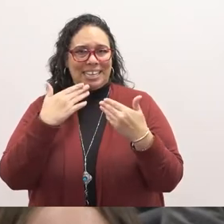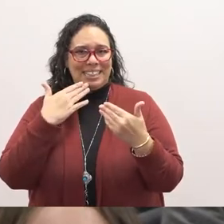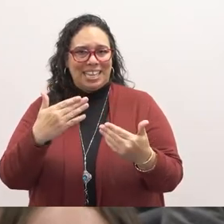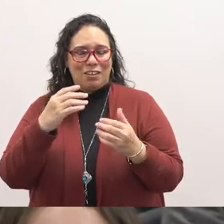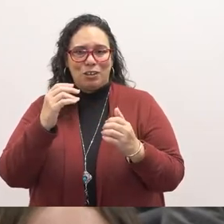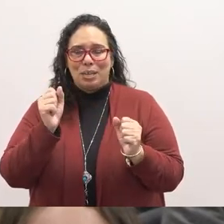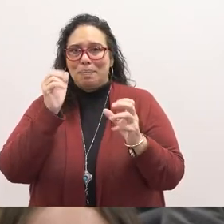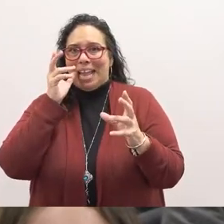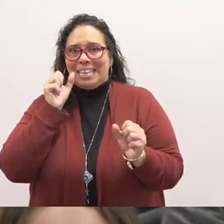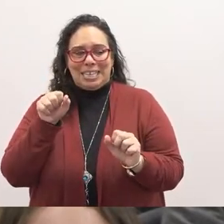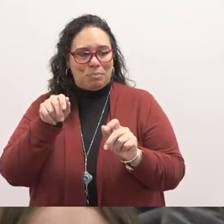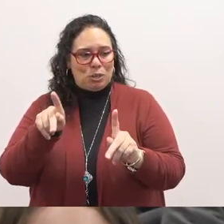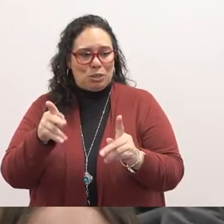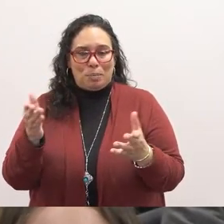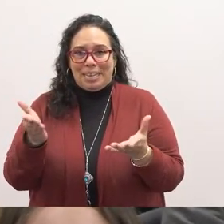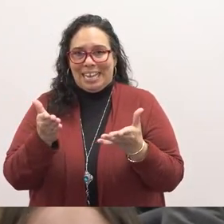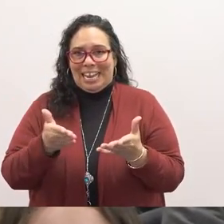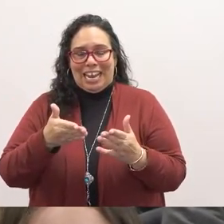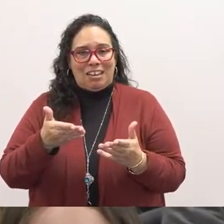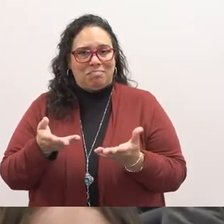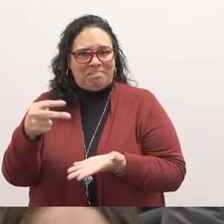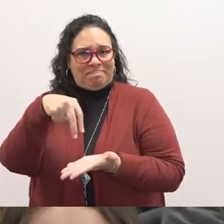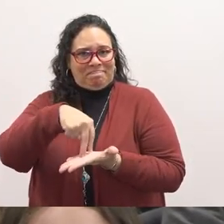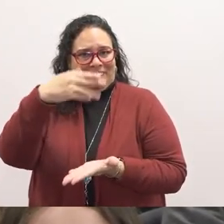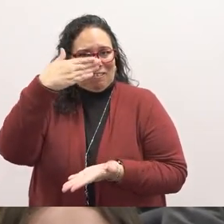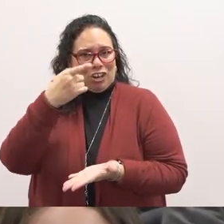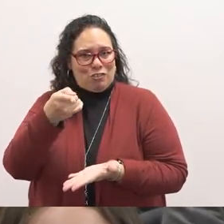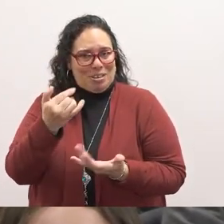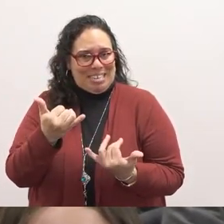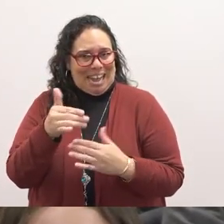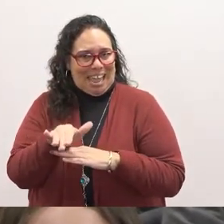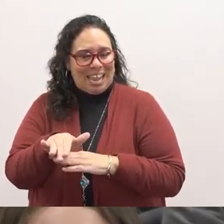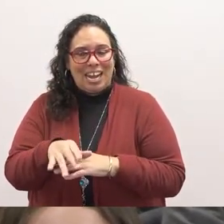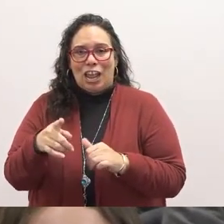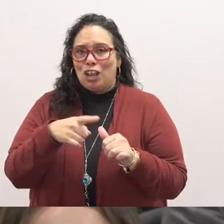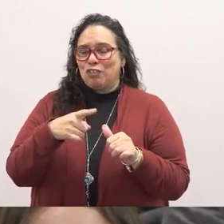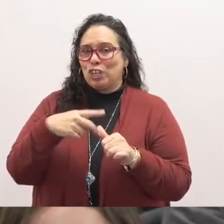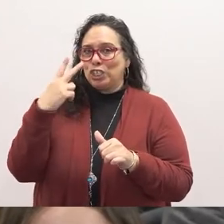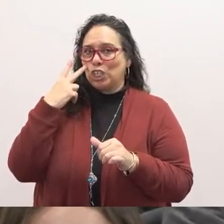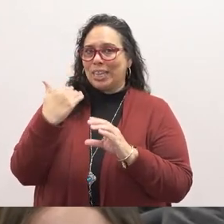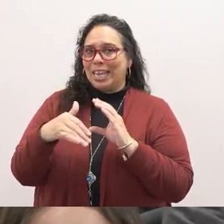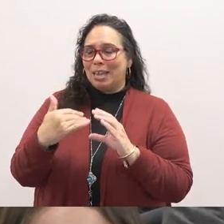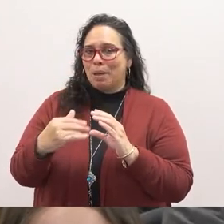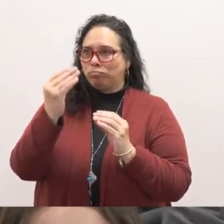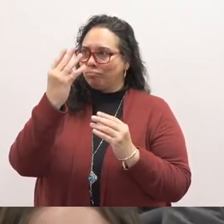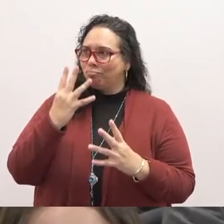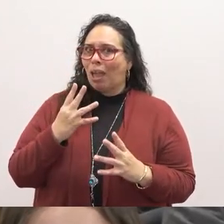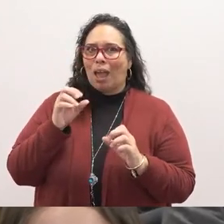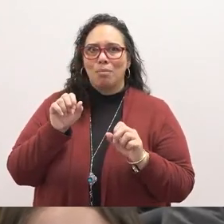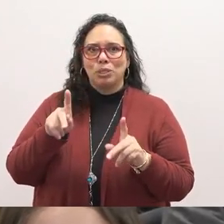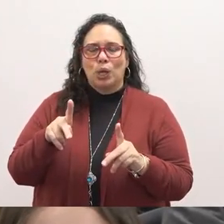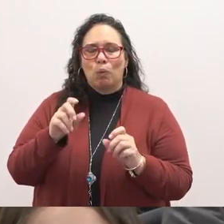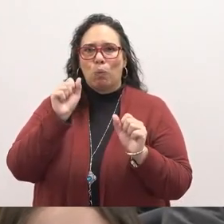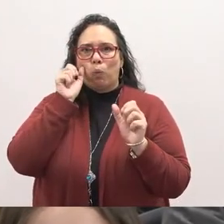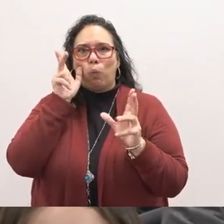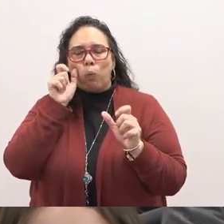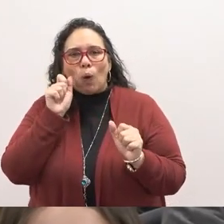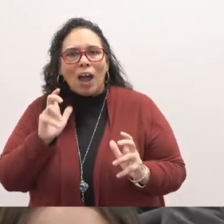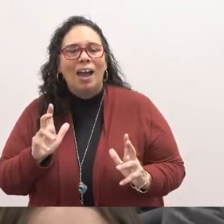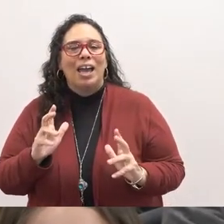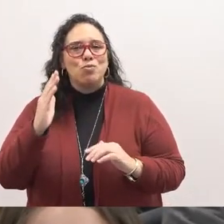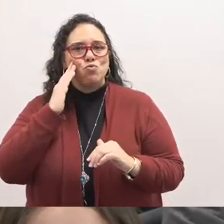amazing opportunity to be here in front of you all tonight. When I first saw the email notifying me about this opportunity, I was amazed. As